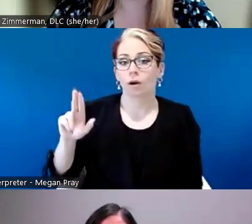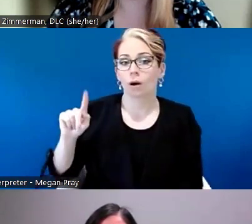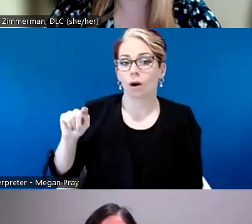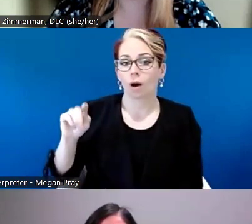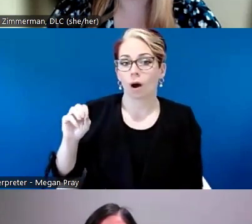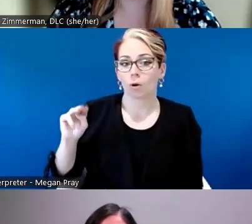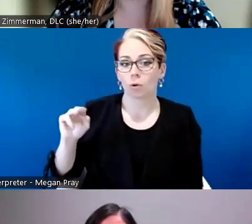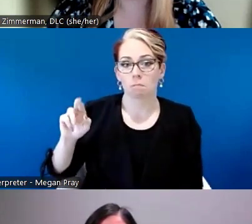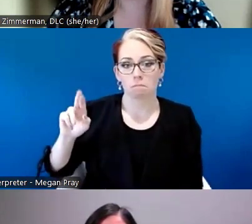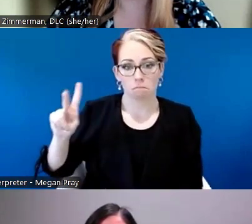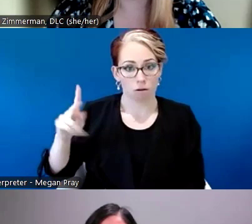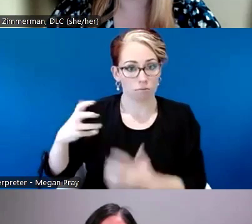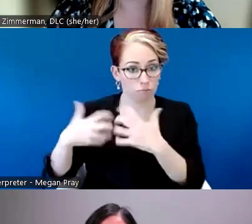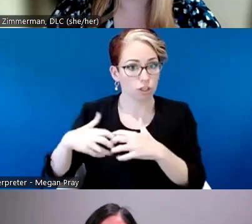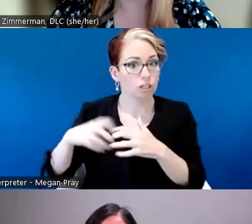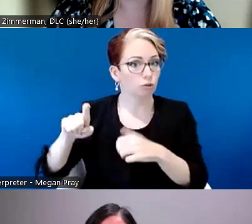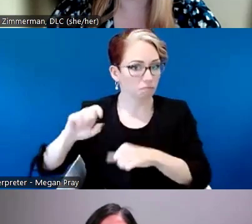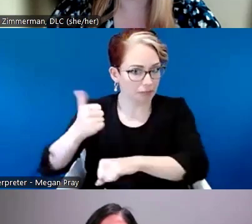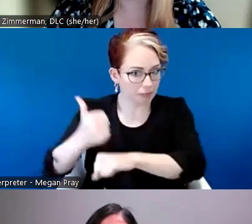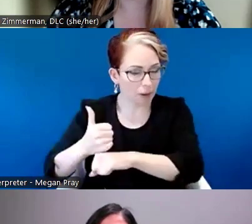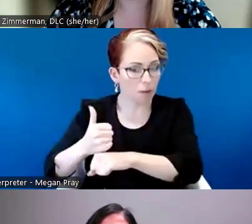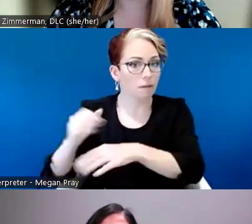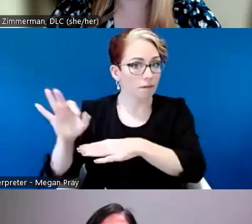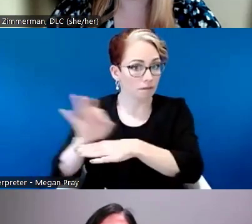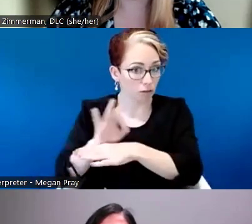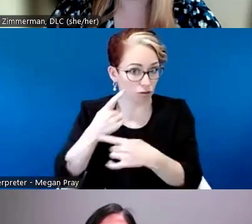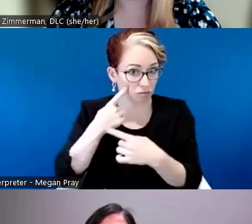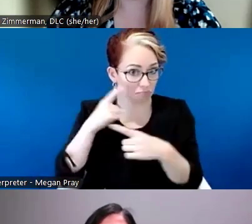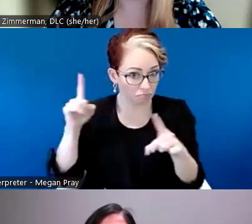should allow for independent and private voting.